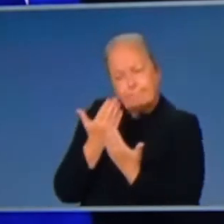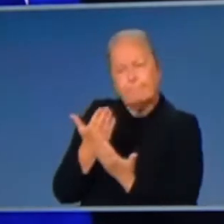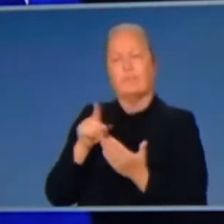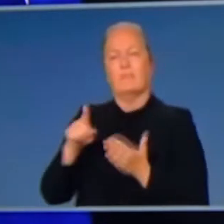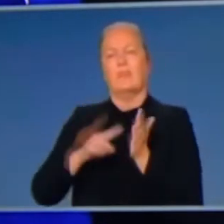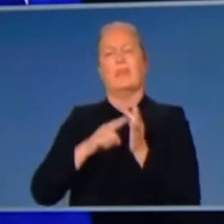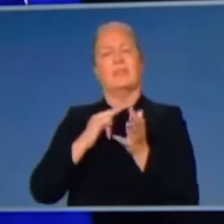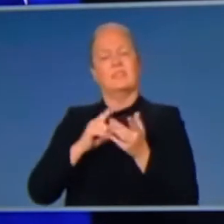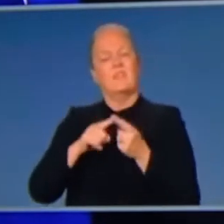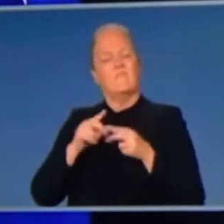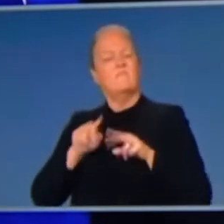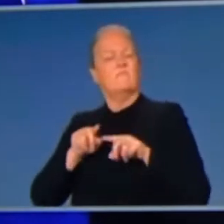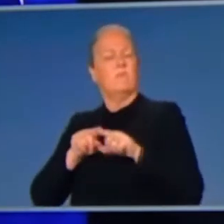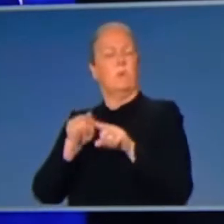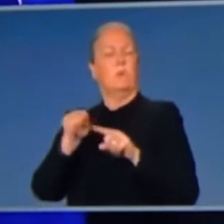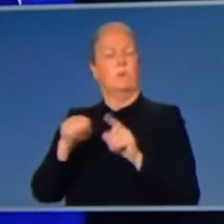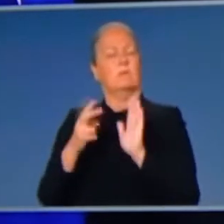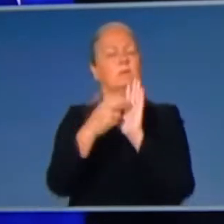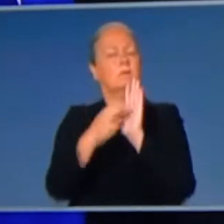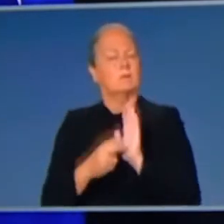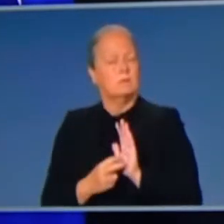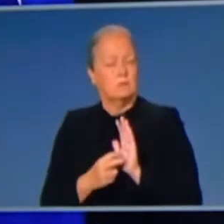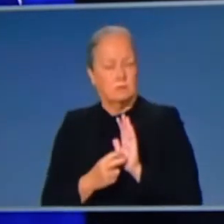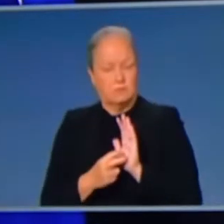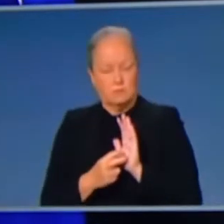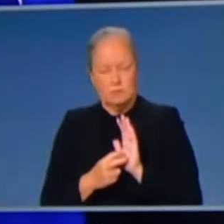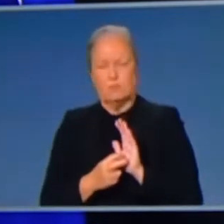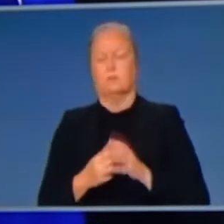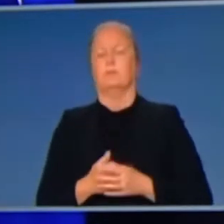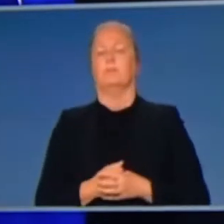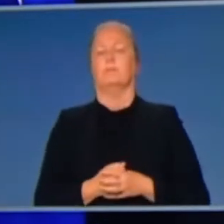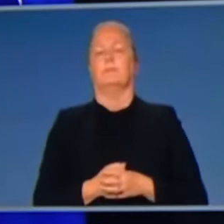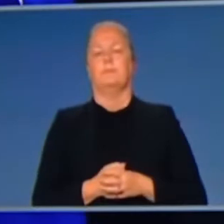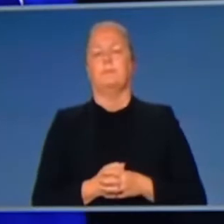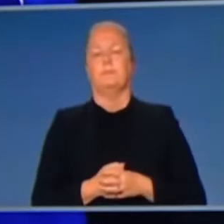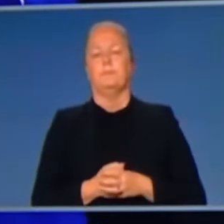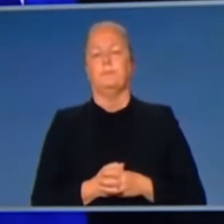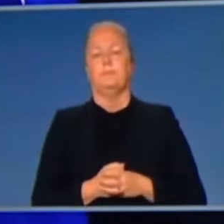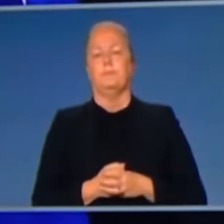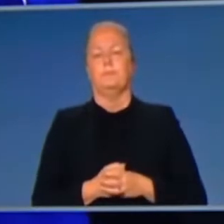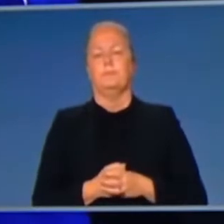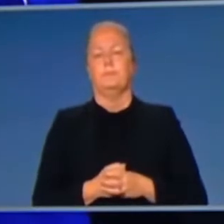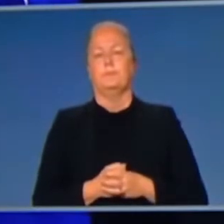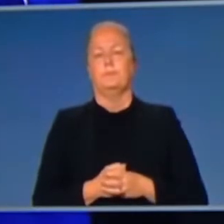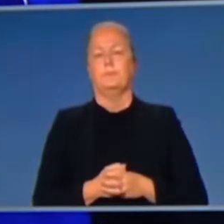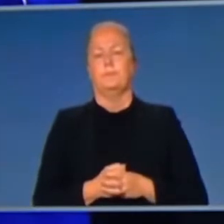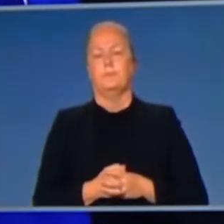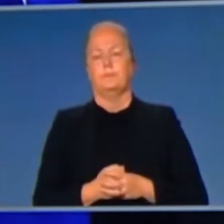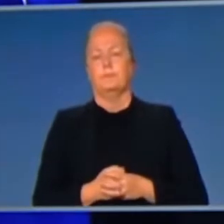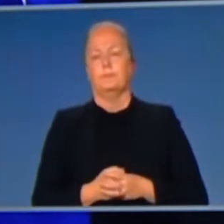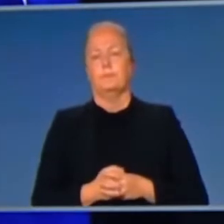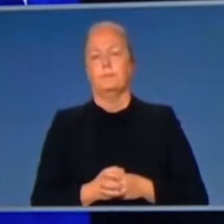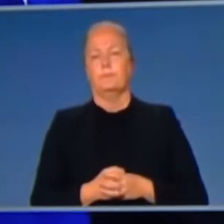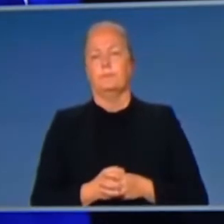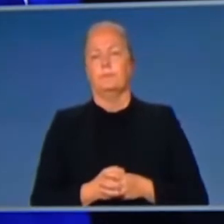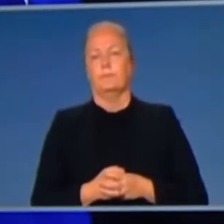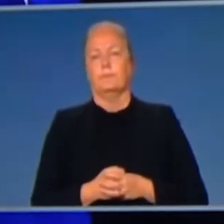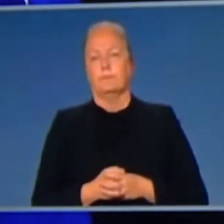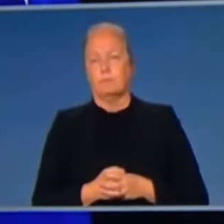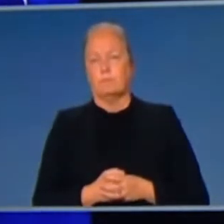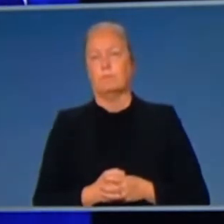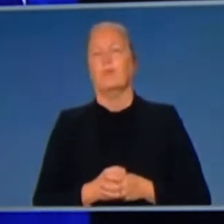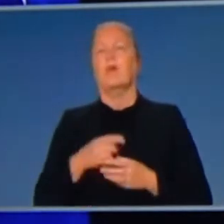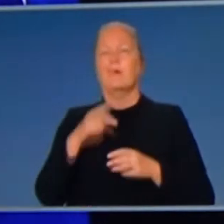Landlords will be required to reduce rent proportionate to the trading reduction in the tenant's business